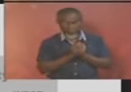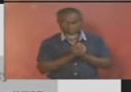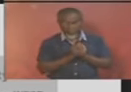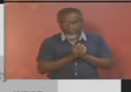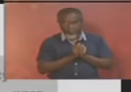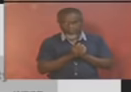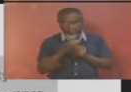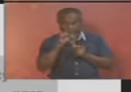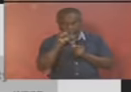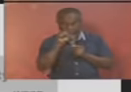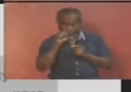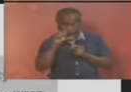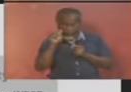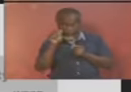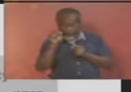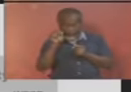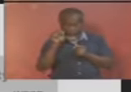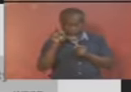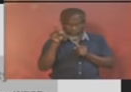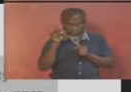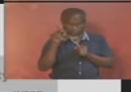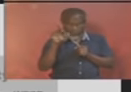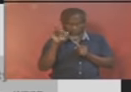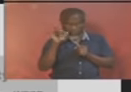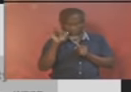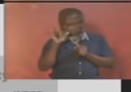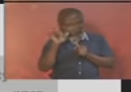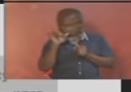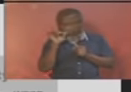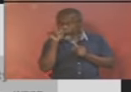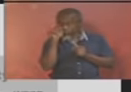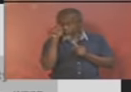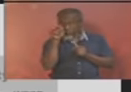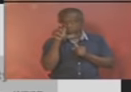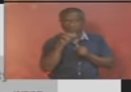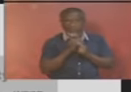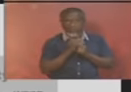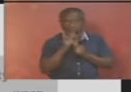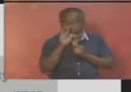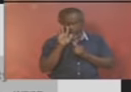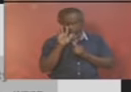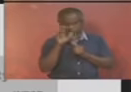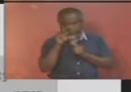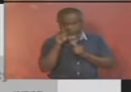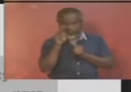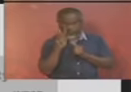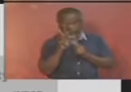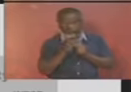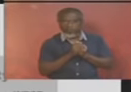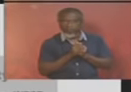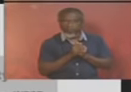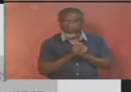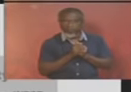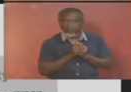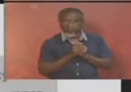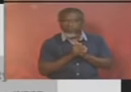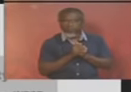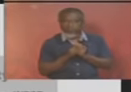Andrew, St. David, 2.7%, Caroni, 37.3%, St. Patrick, 10.7%,